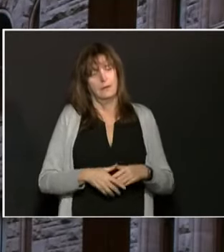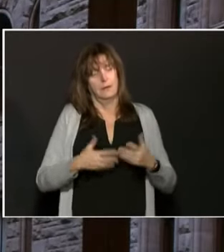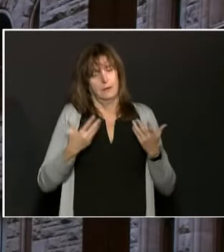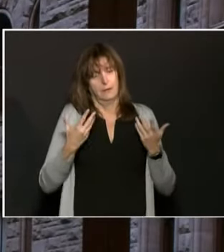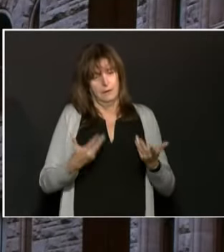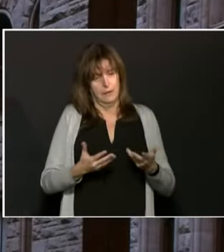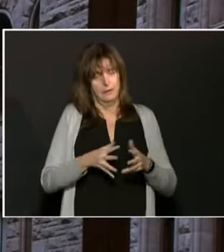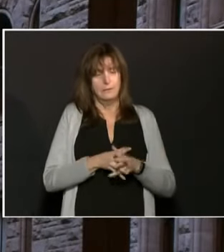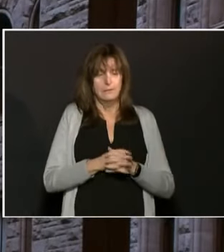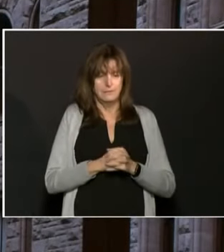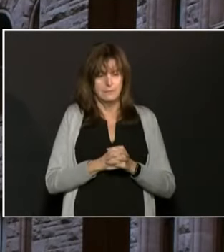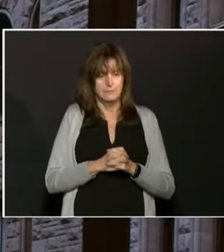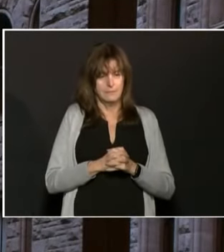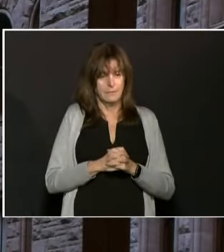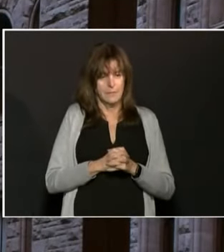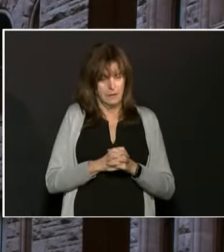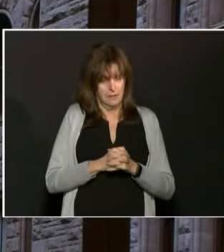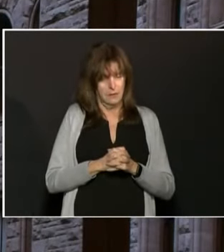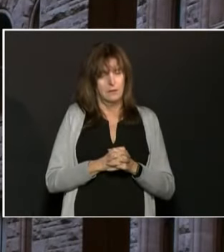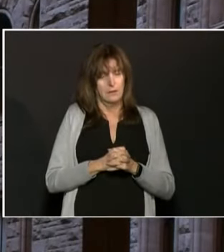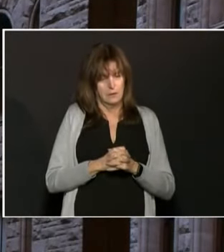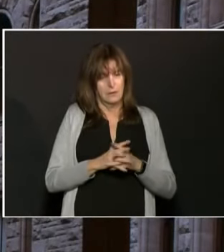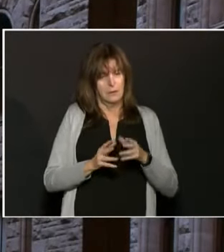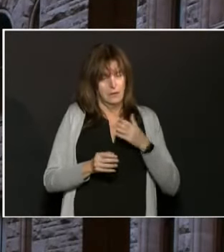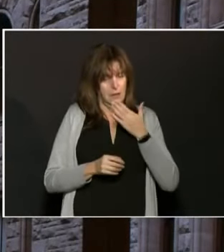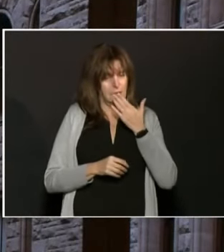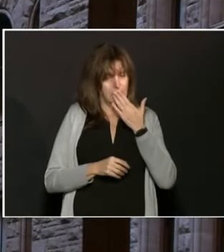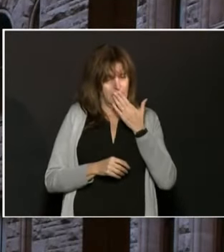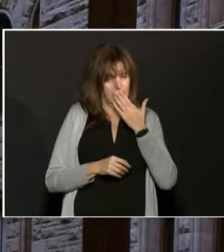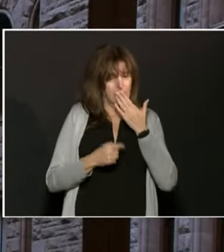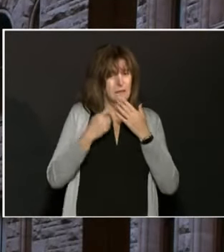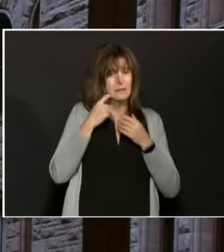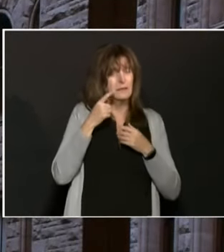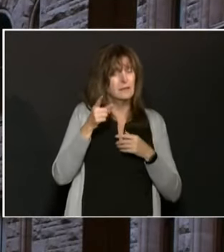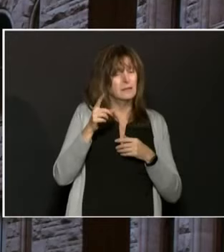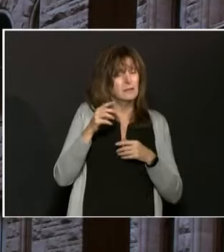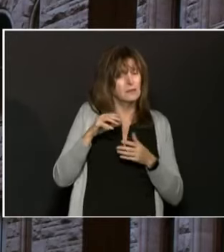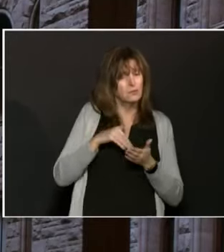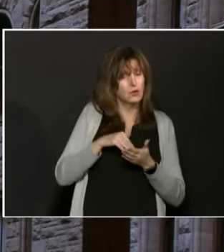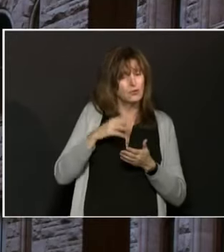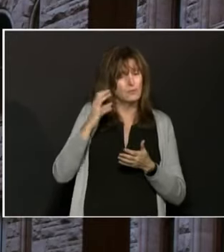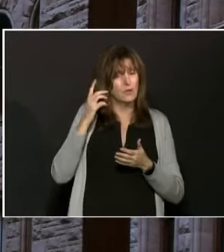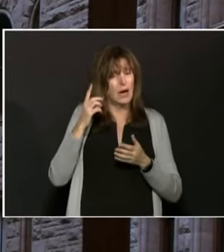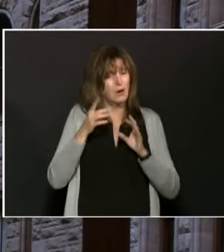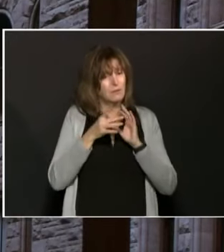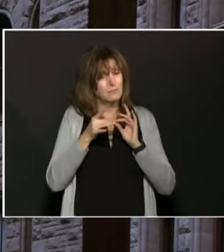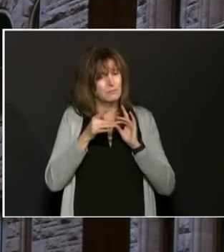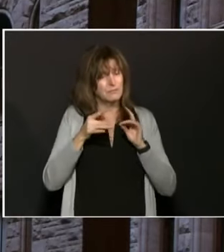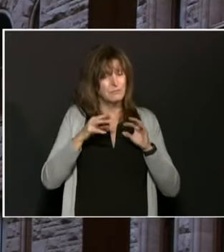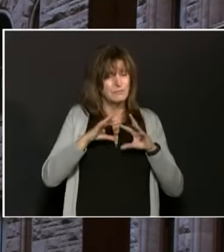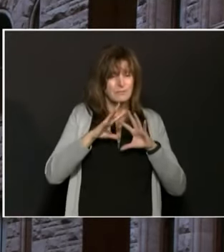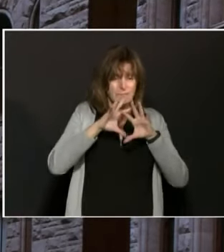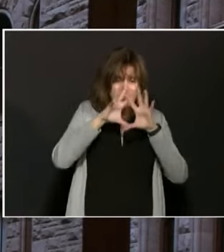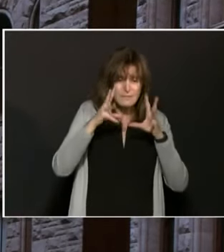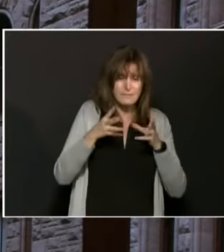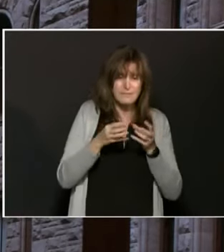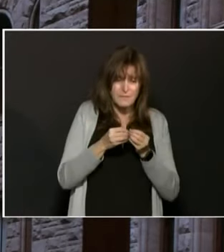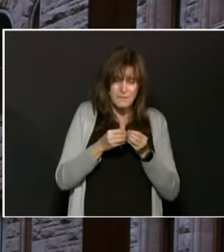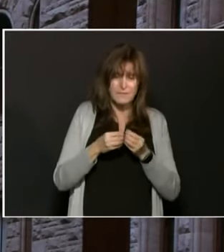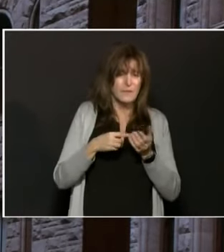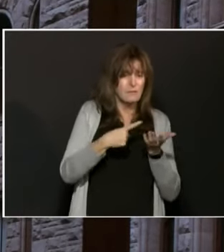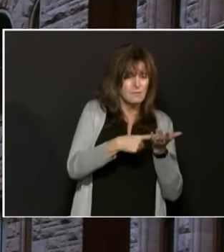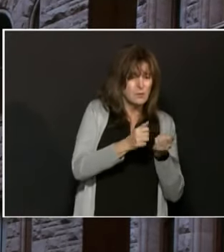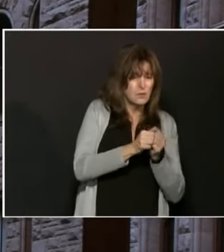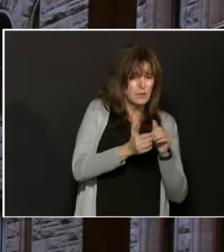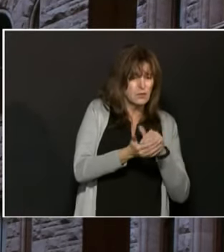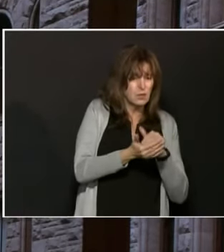Brown has shown, talking with Drs. Lowe and Davila. The differences, remember, in the first wave, we had closed down pretty